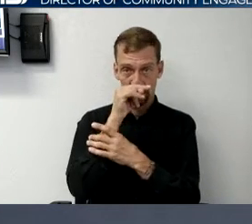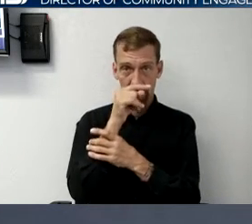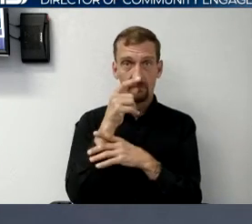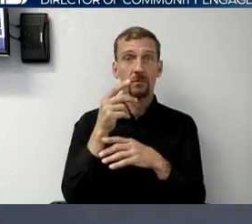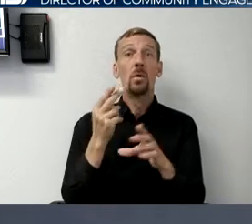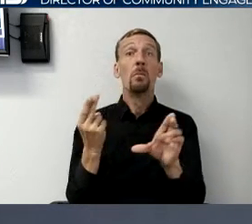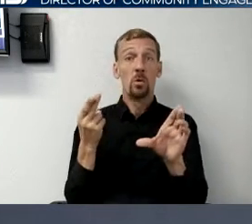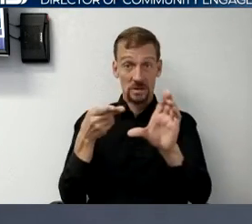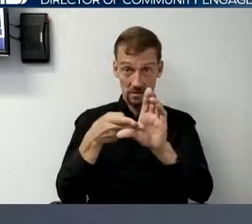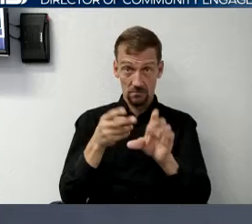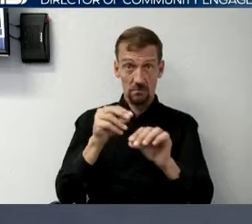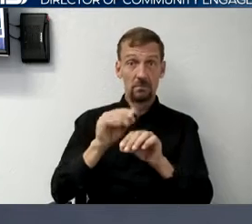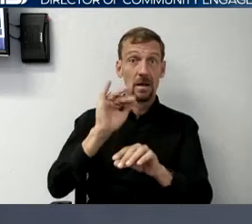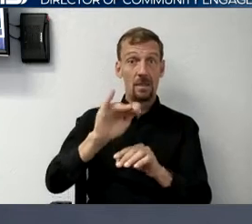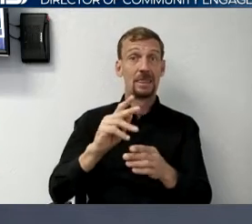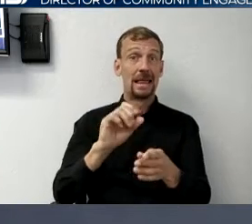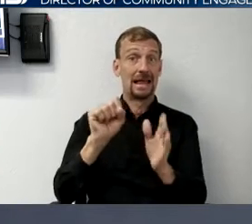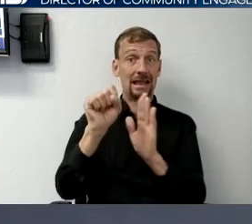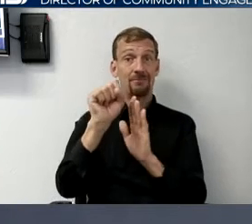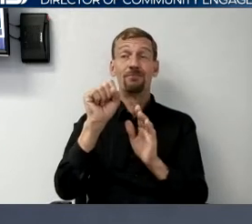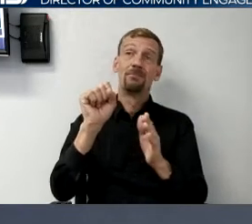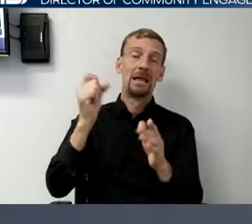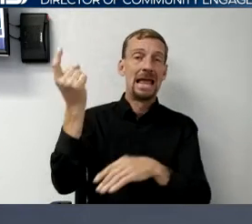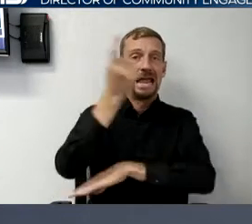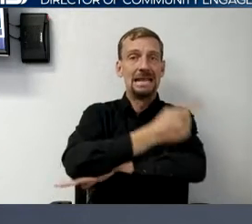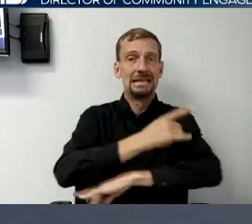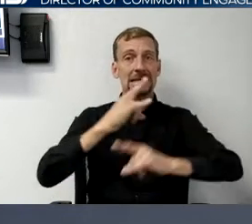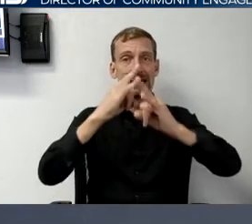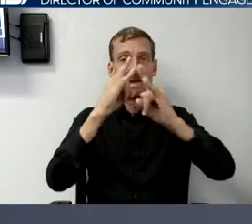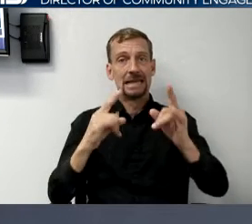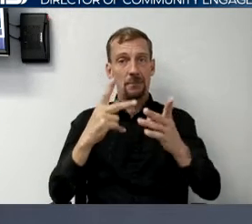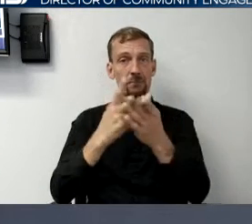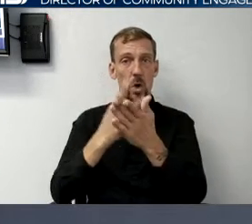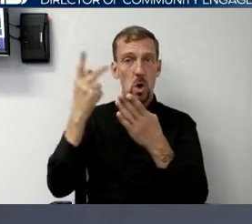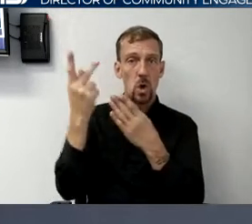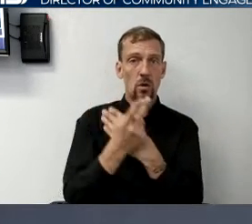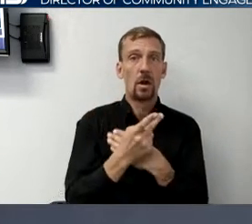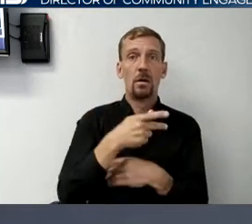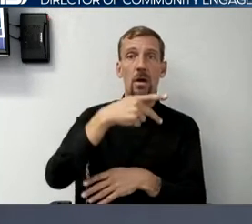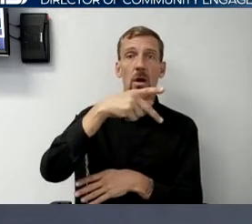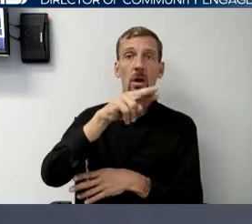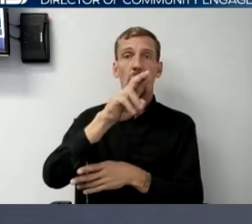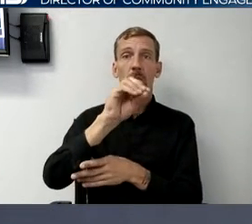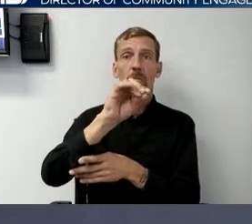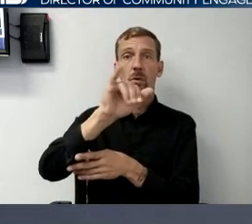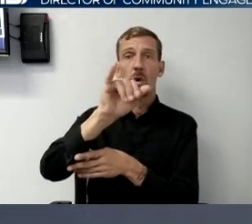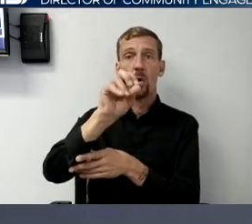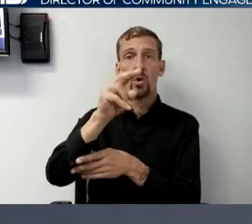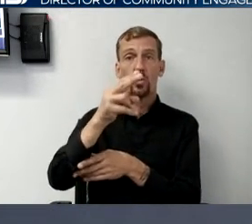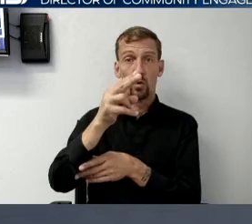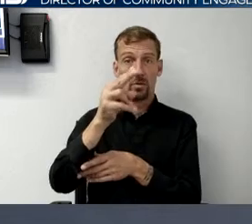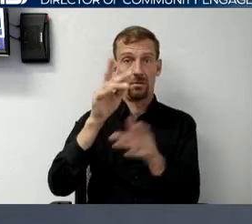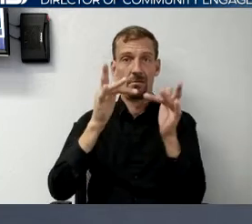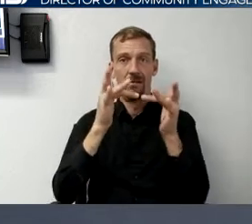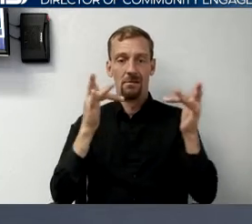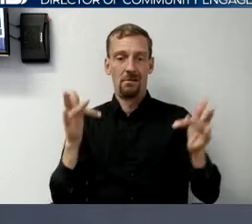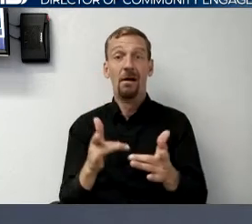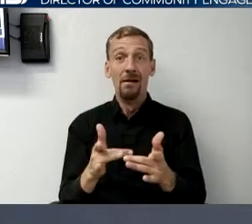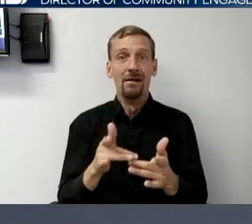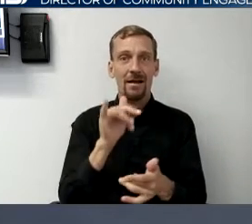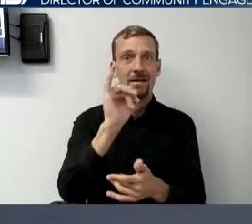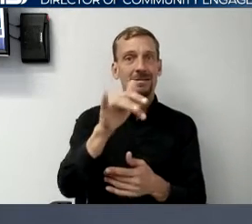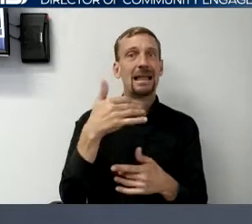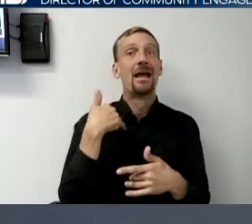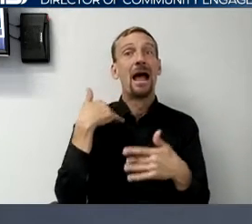were participating in this day camp program. Pro Youth Heart is getting ready to, if they haven't already, I